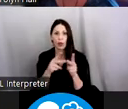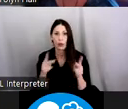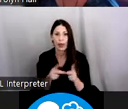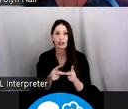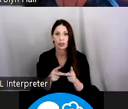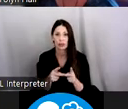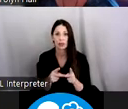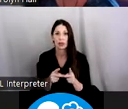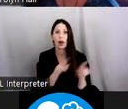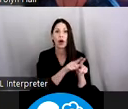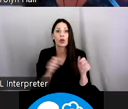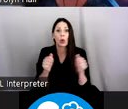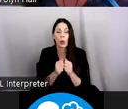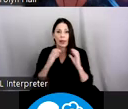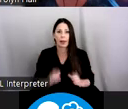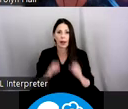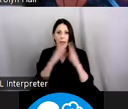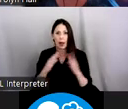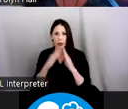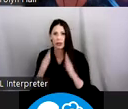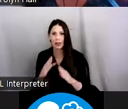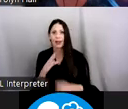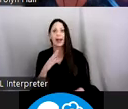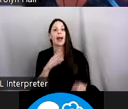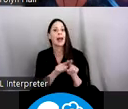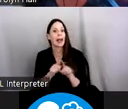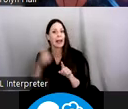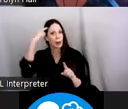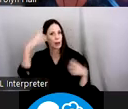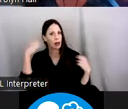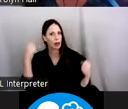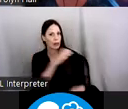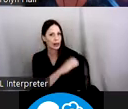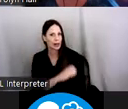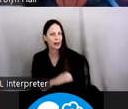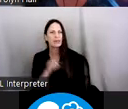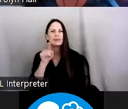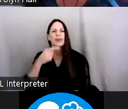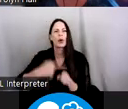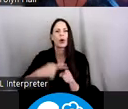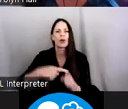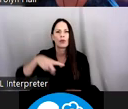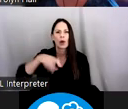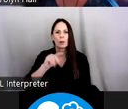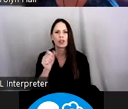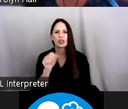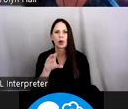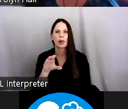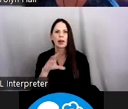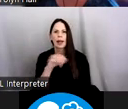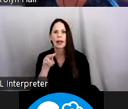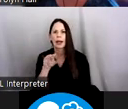client housing and a medical clinic over on Potomac and Mississippi. And it's going to be like a year